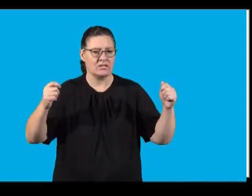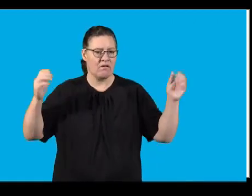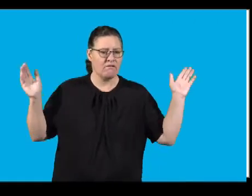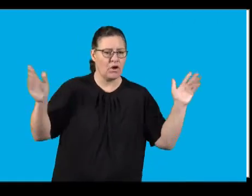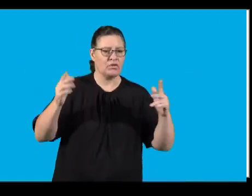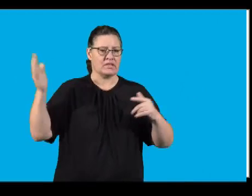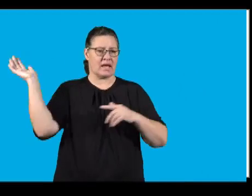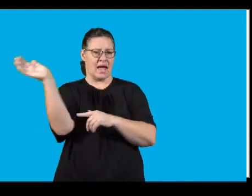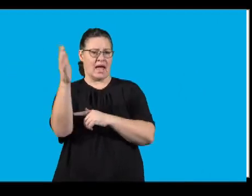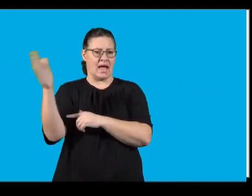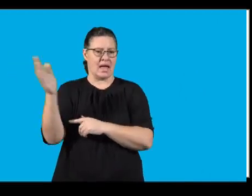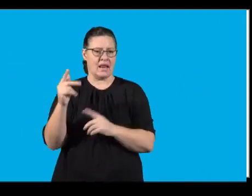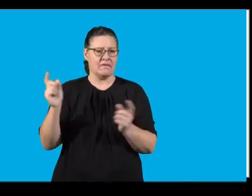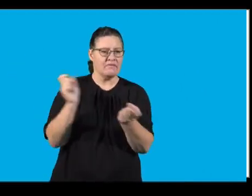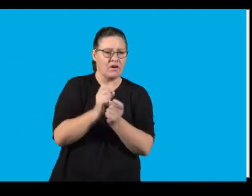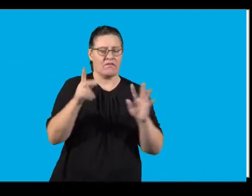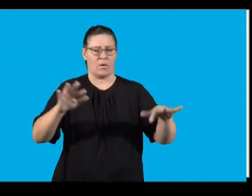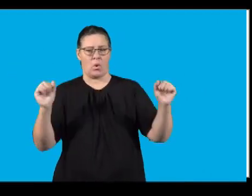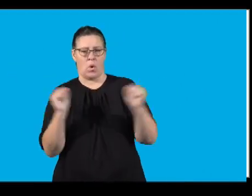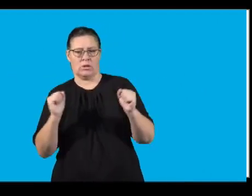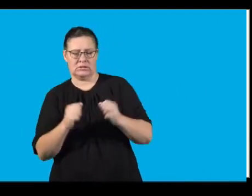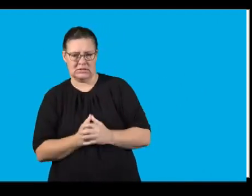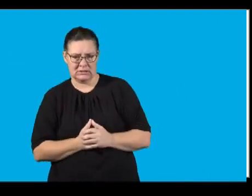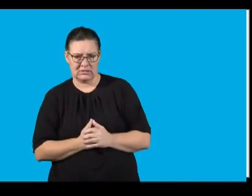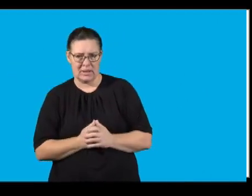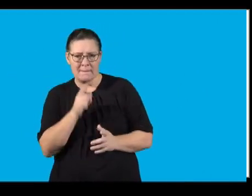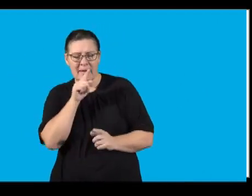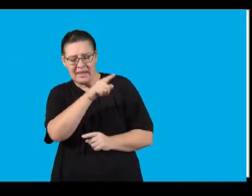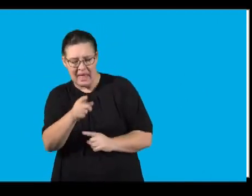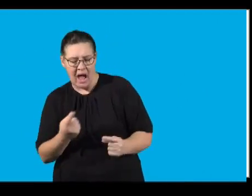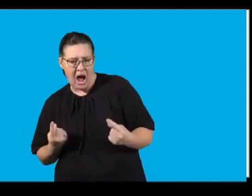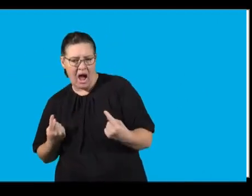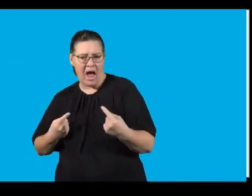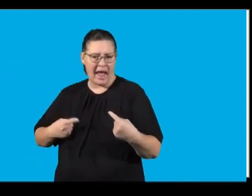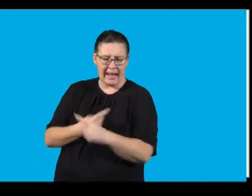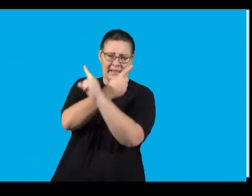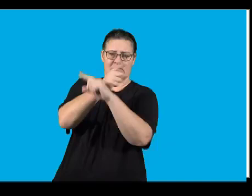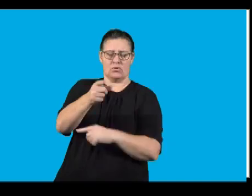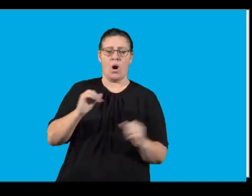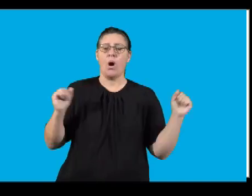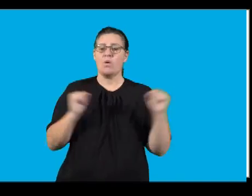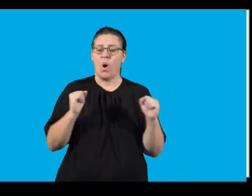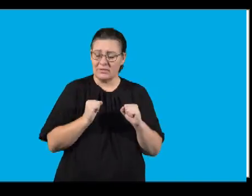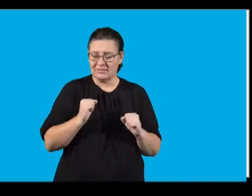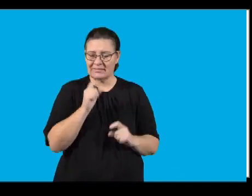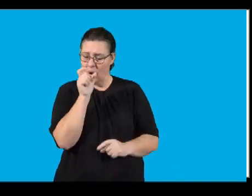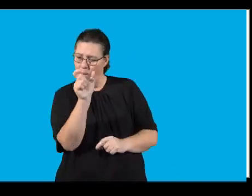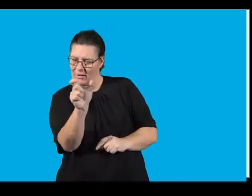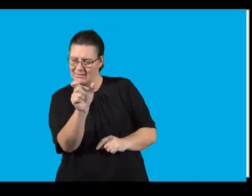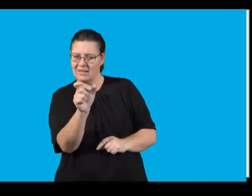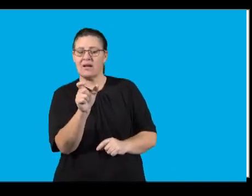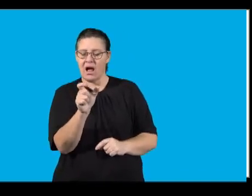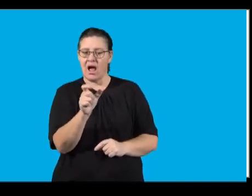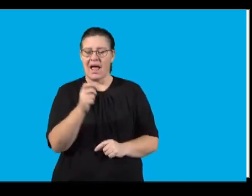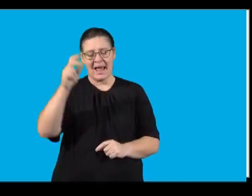you or against you, all right? So in this case, just a little hint there of the word cold shows you that